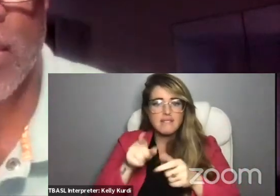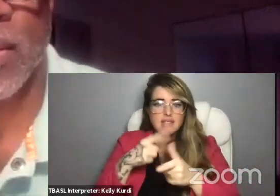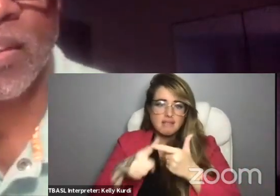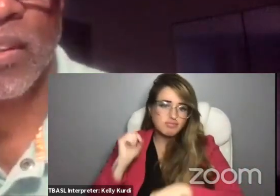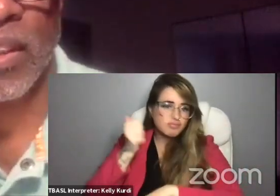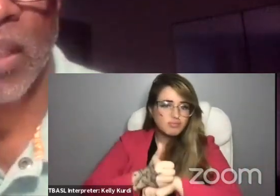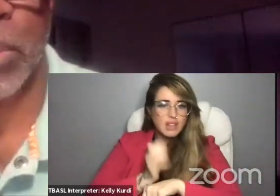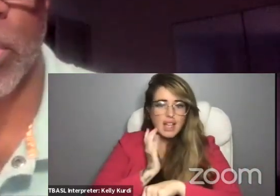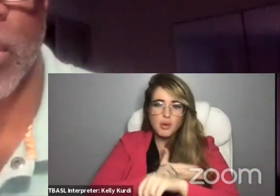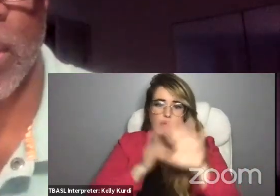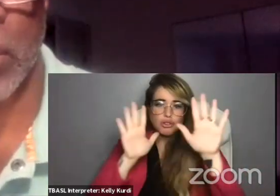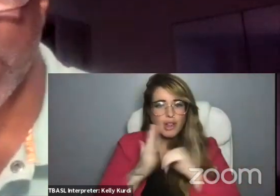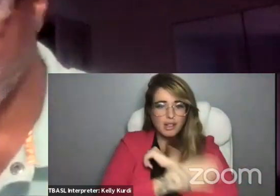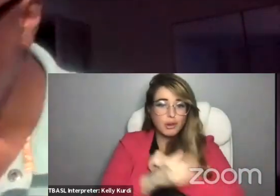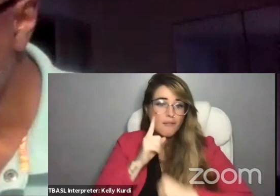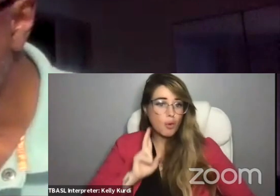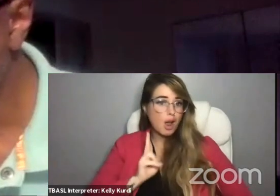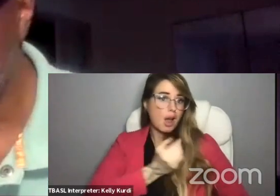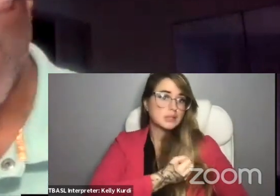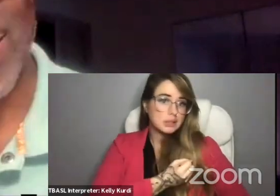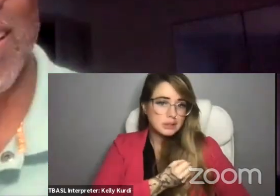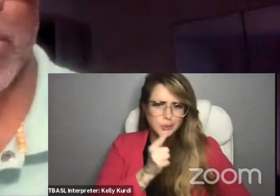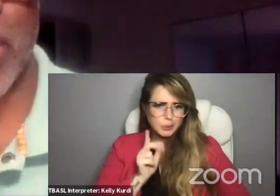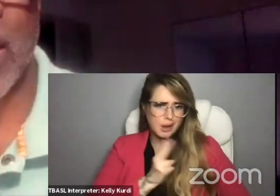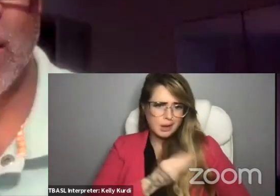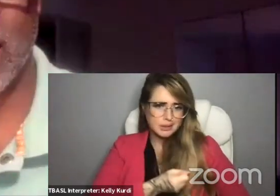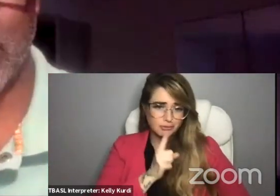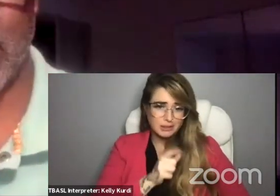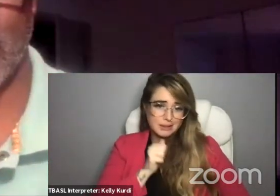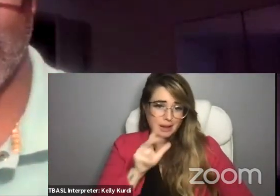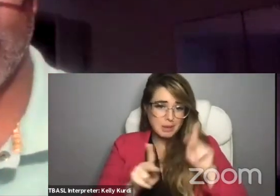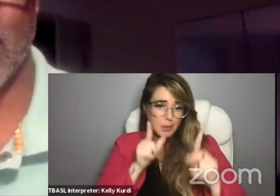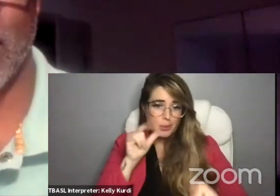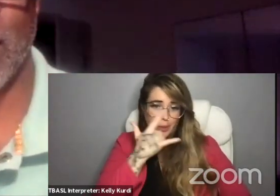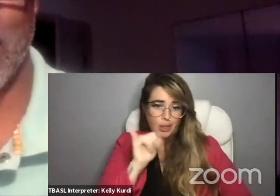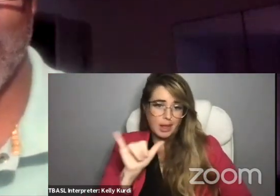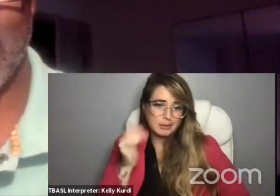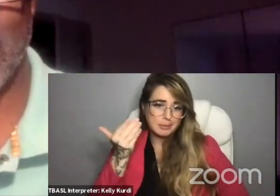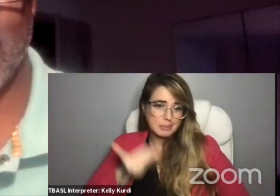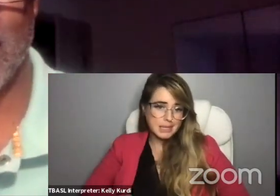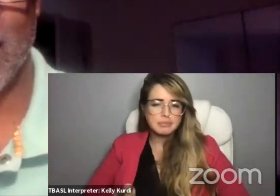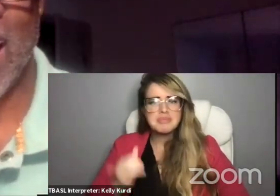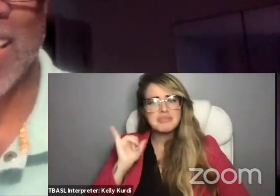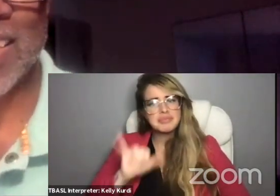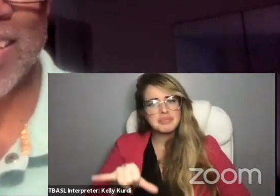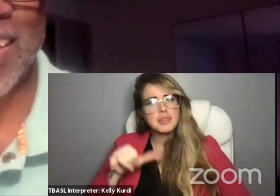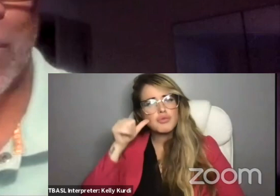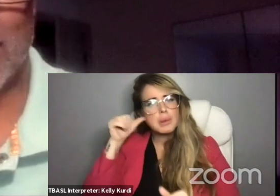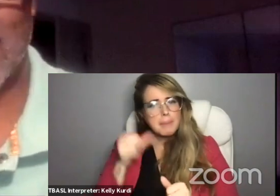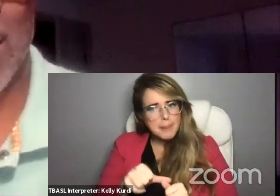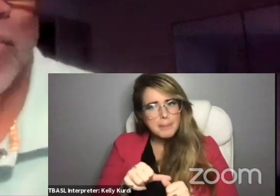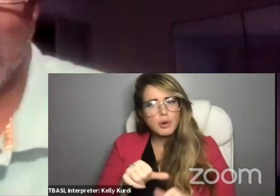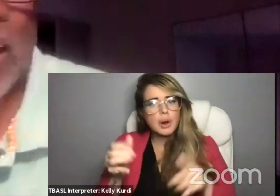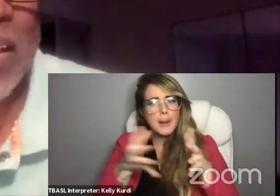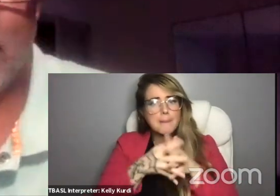is clearly not people who look like me. And I'm reminded about, like, you know, America as like